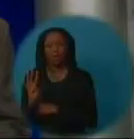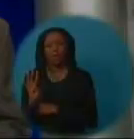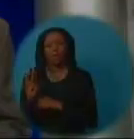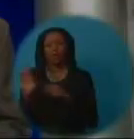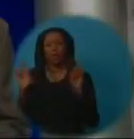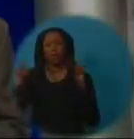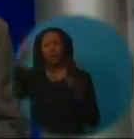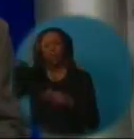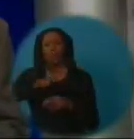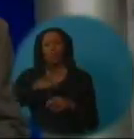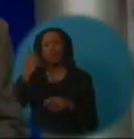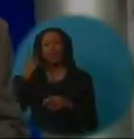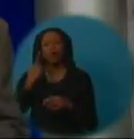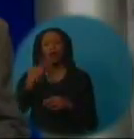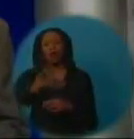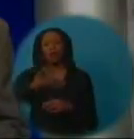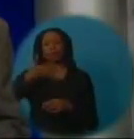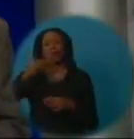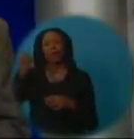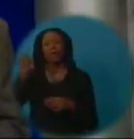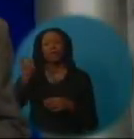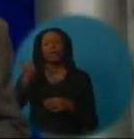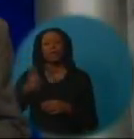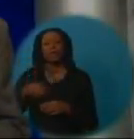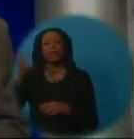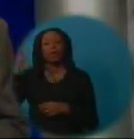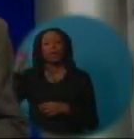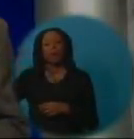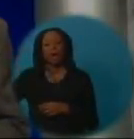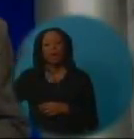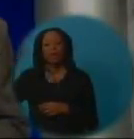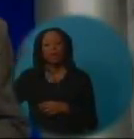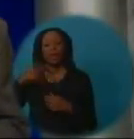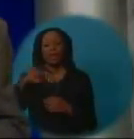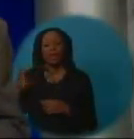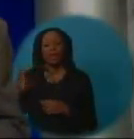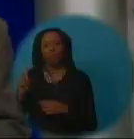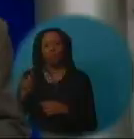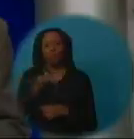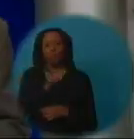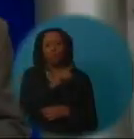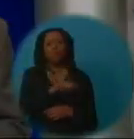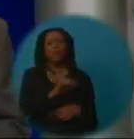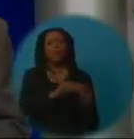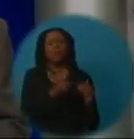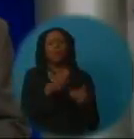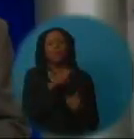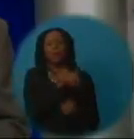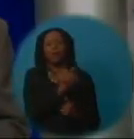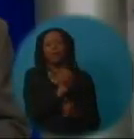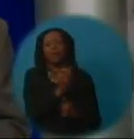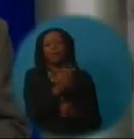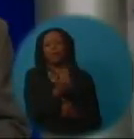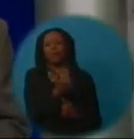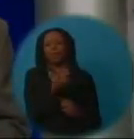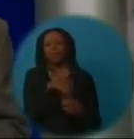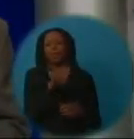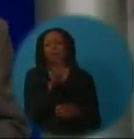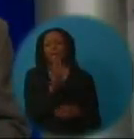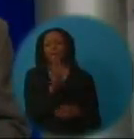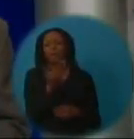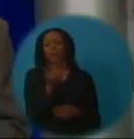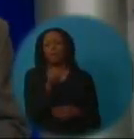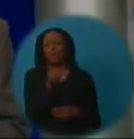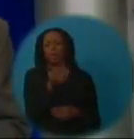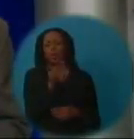man of the match Mohammad Hafiz knocking up 71. Zimbabwe only getting 113 in 15.2 overs, with Hafiz